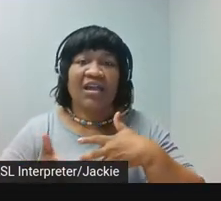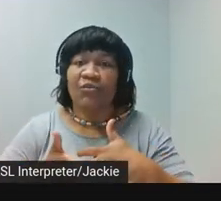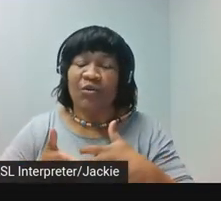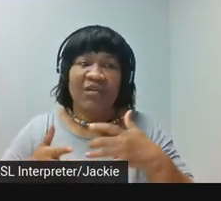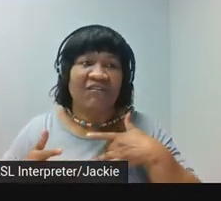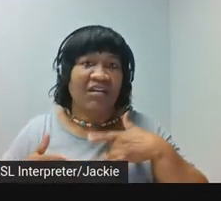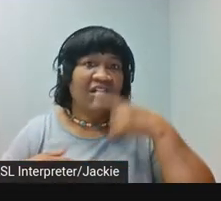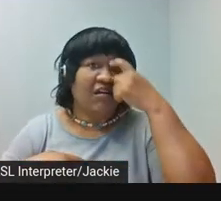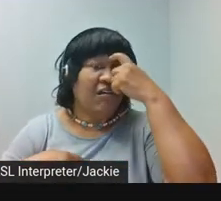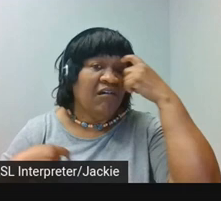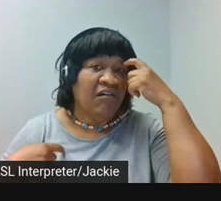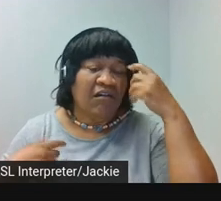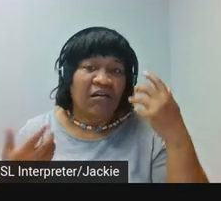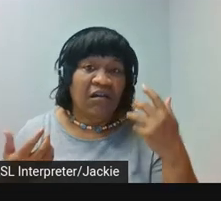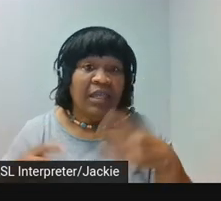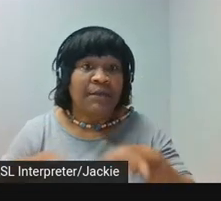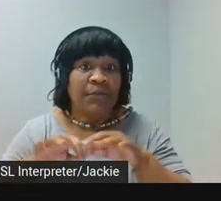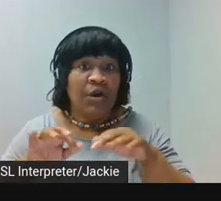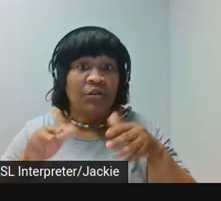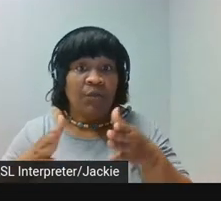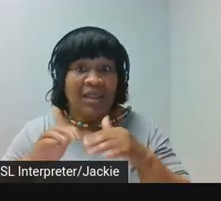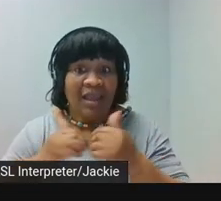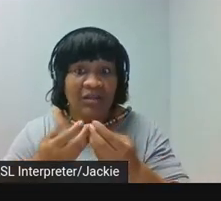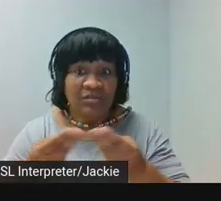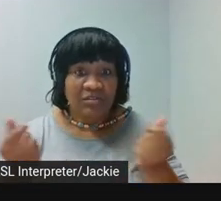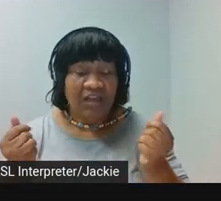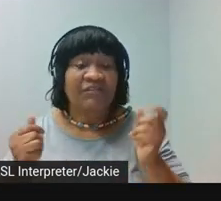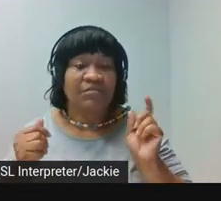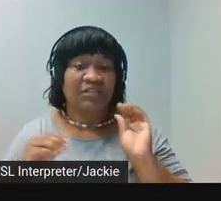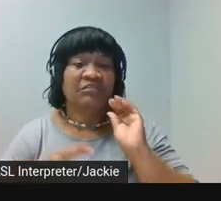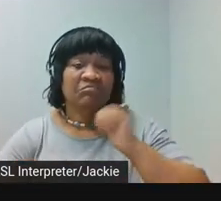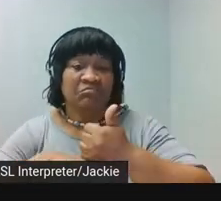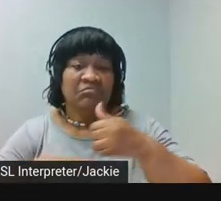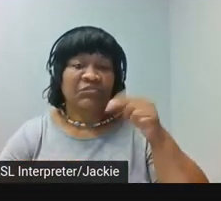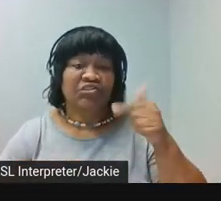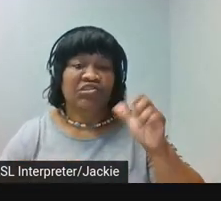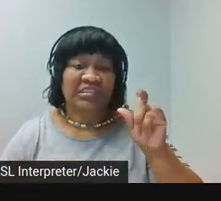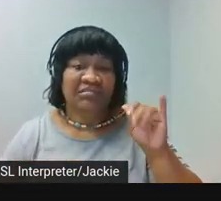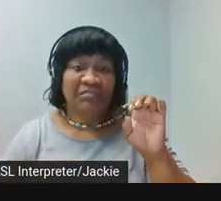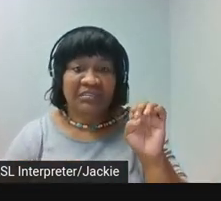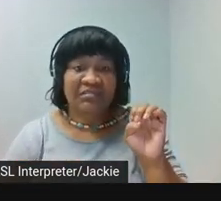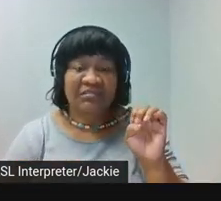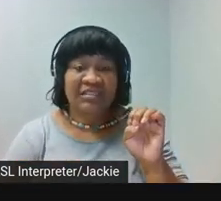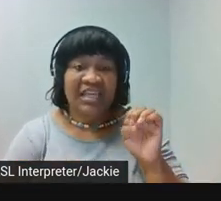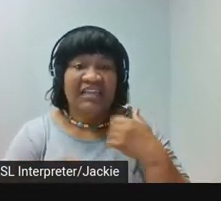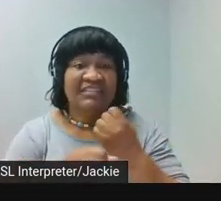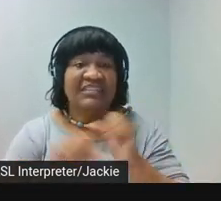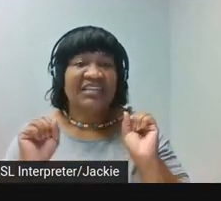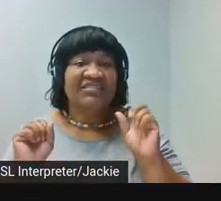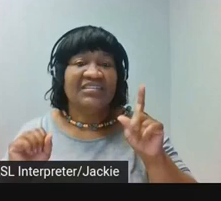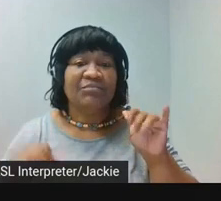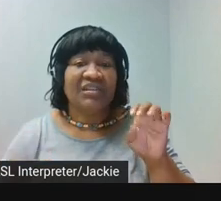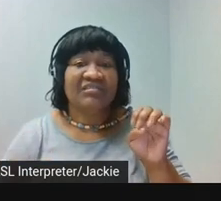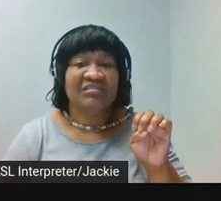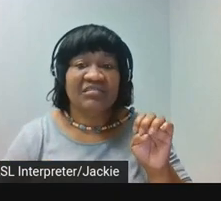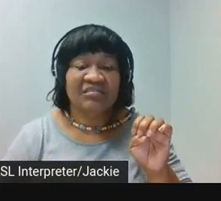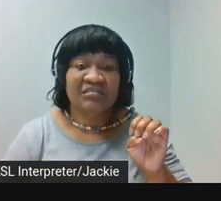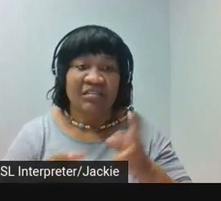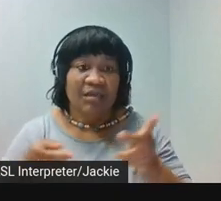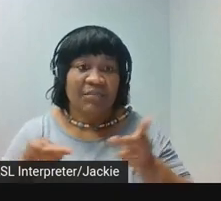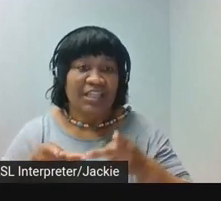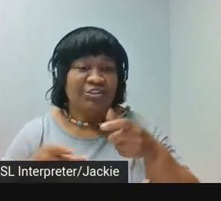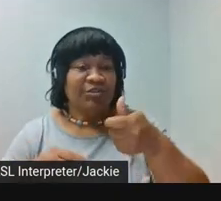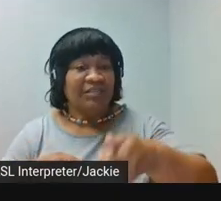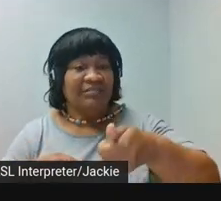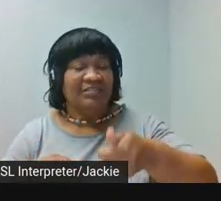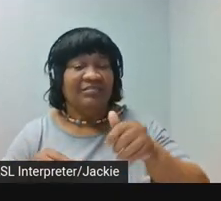So one of the ways to counter that is a green space like this, to have safe space to be yourself